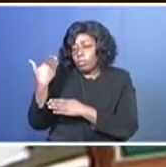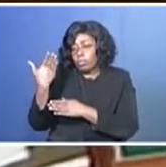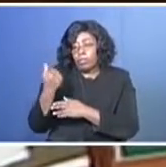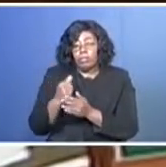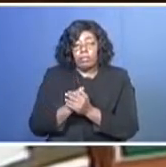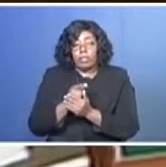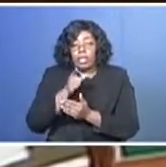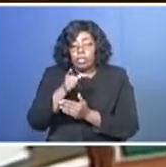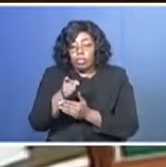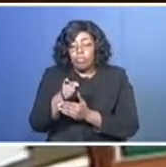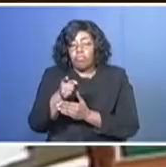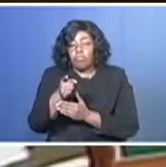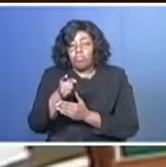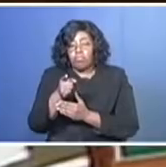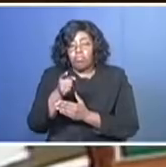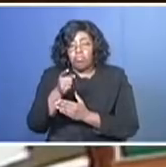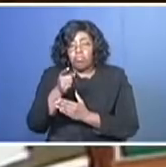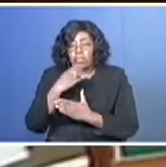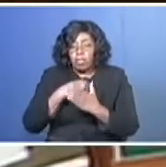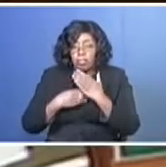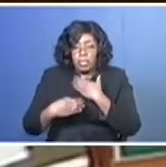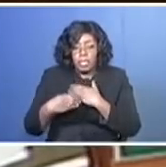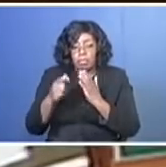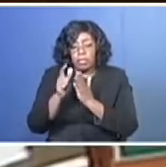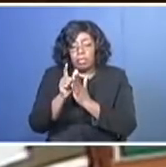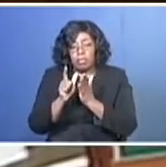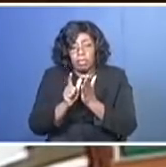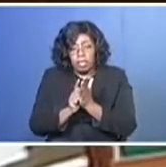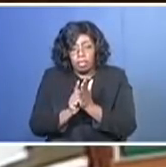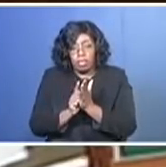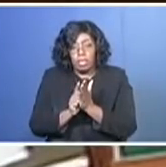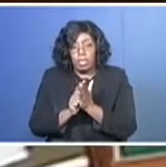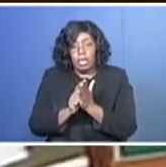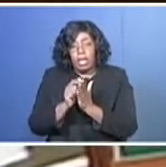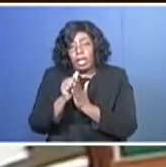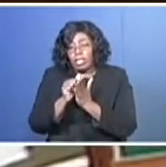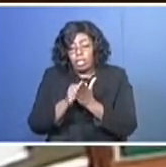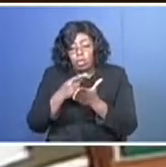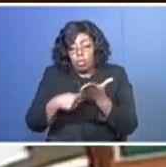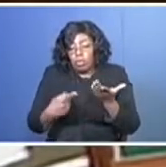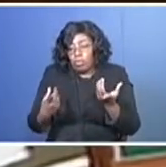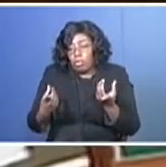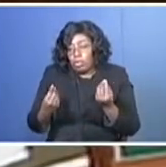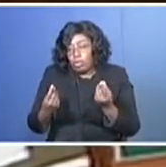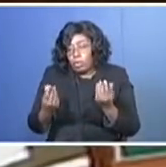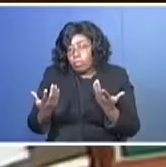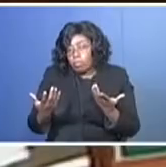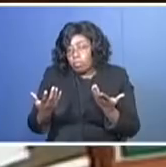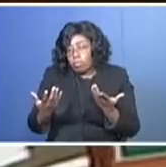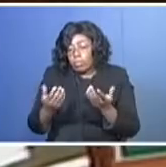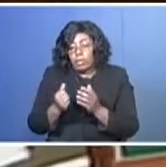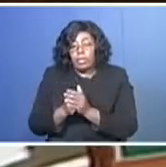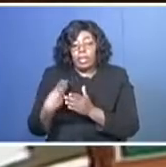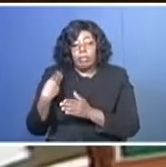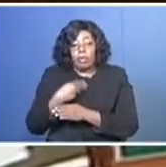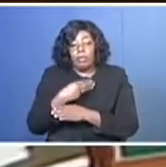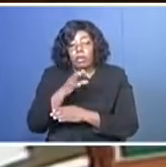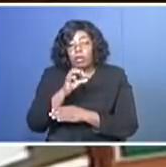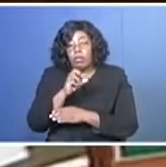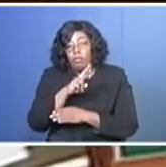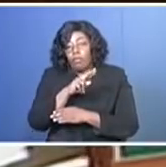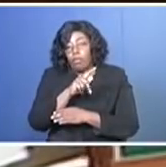And you're complaining about legislative agenda, what you're doing. And of course, the member for Fort